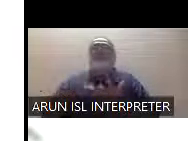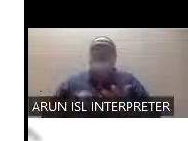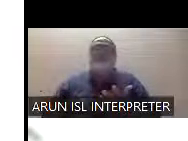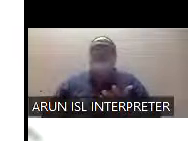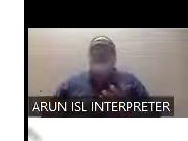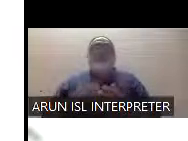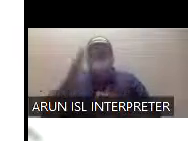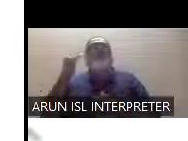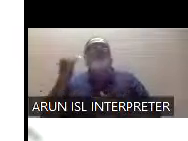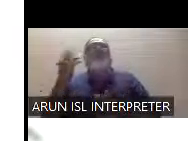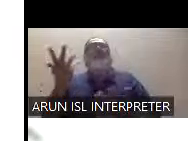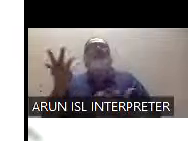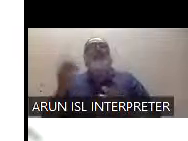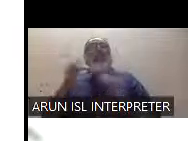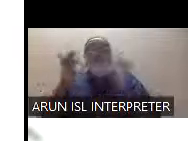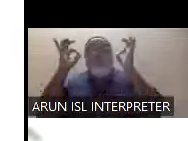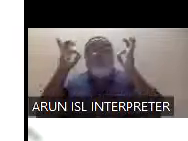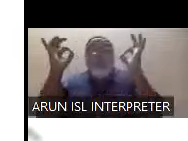But why is it so significant?